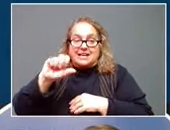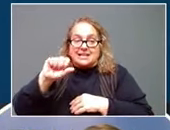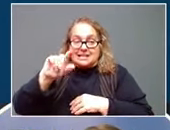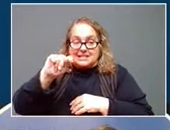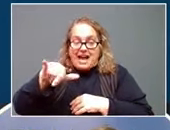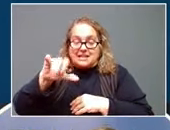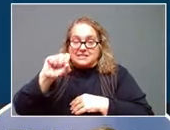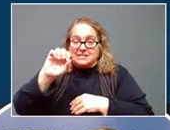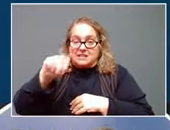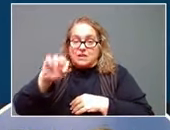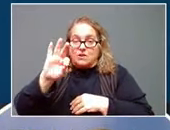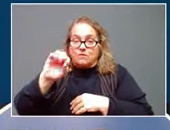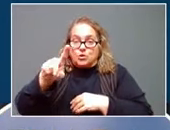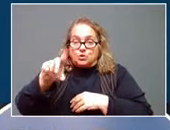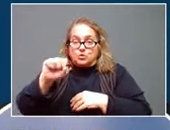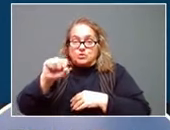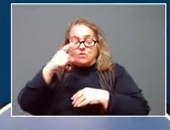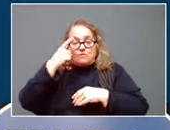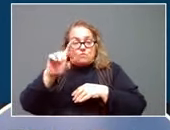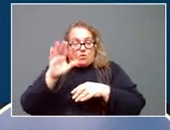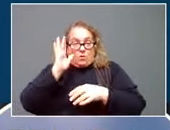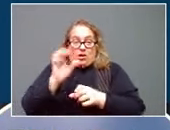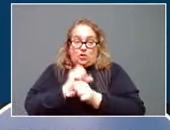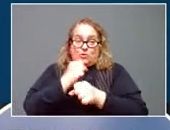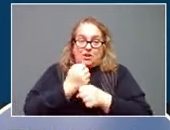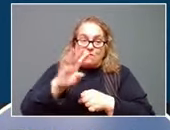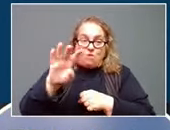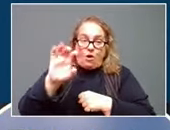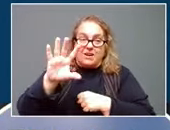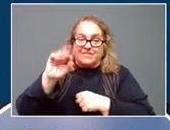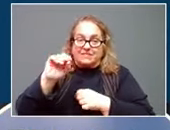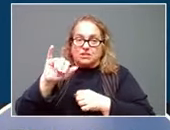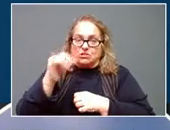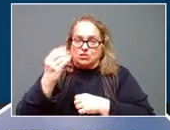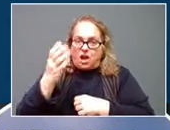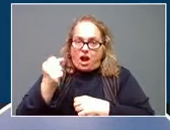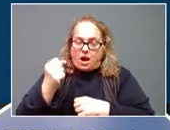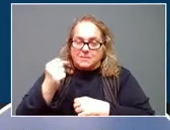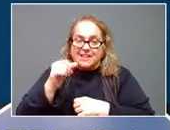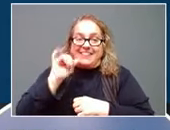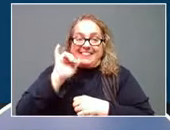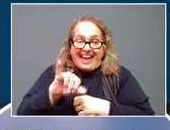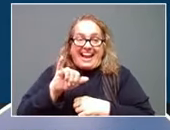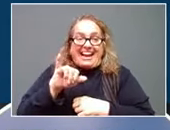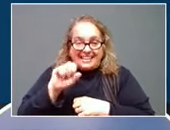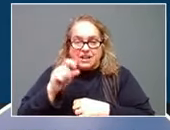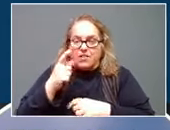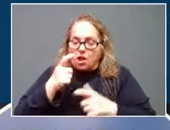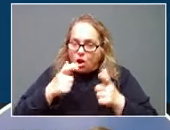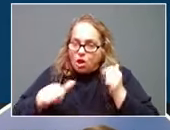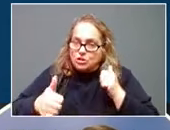facility, which is going to create 450 jobs. This is the largest